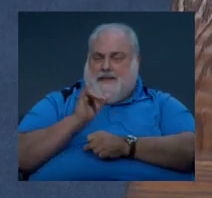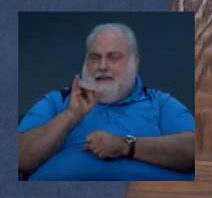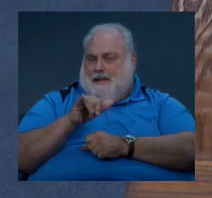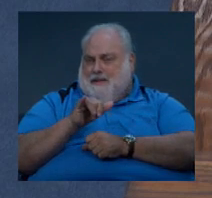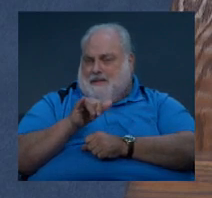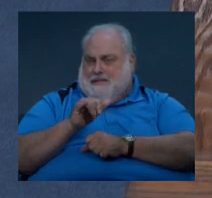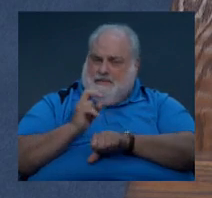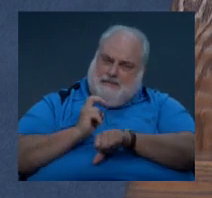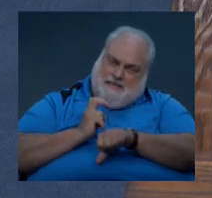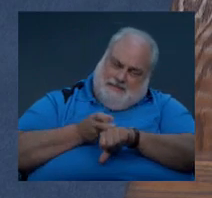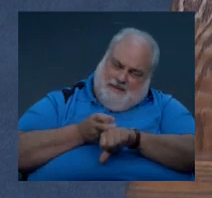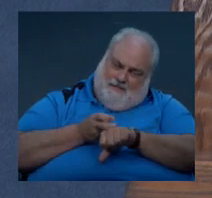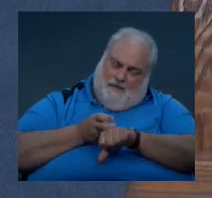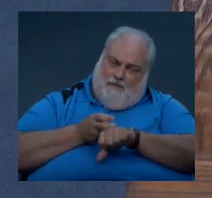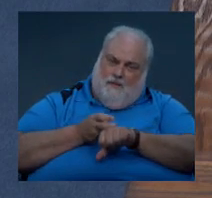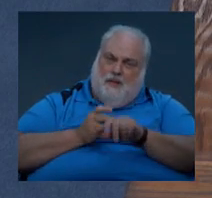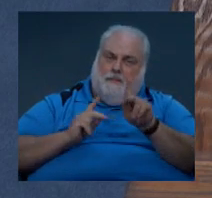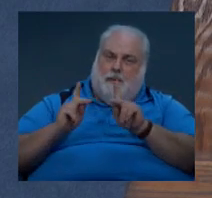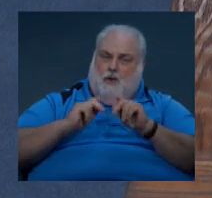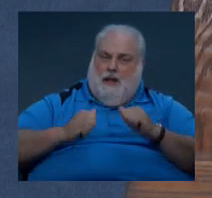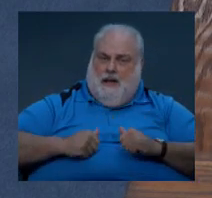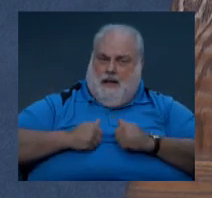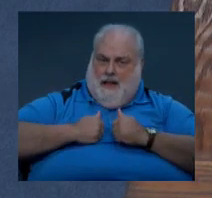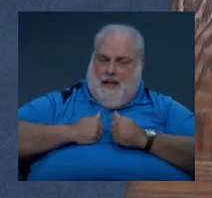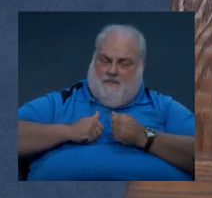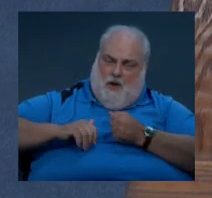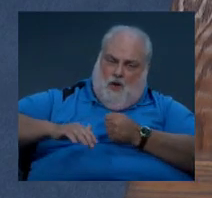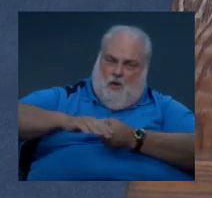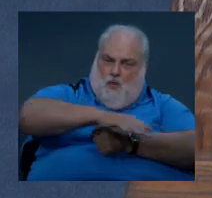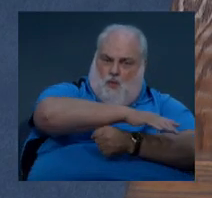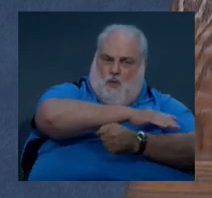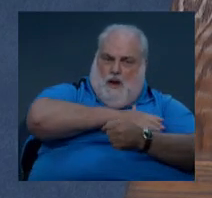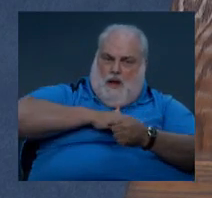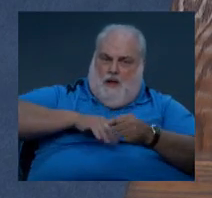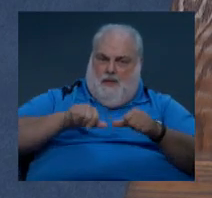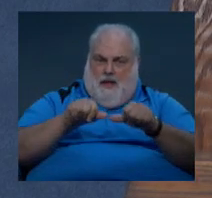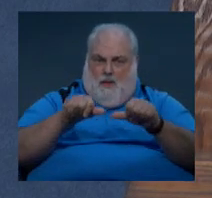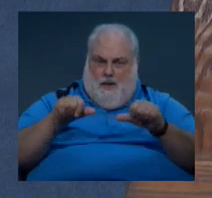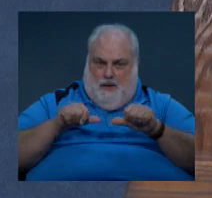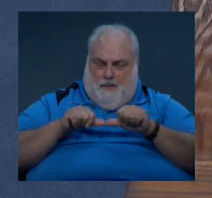very difficult for the residents who live around that area.